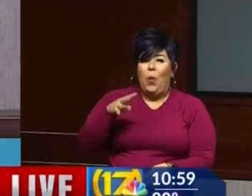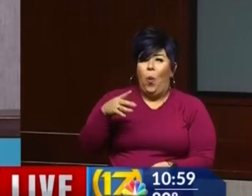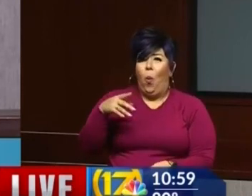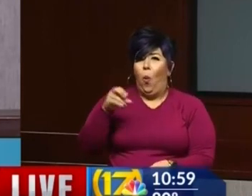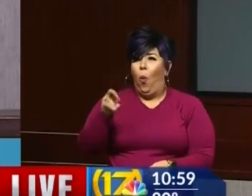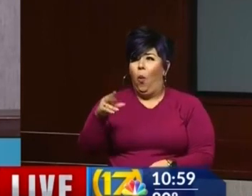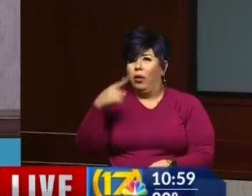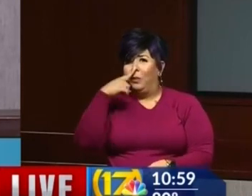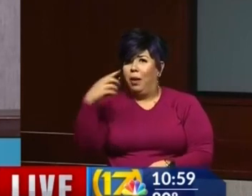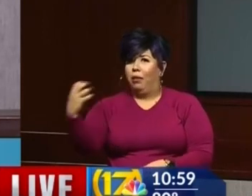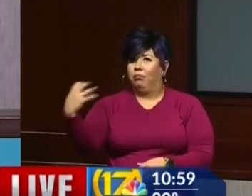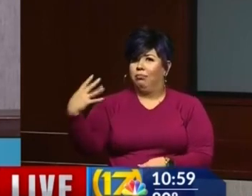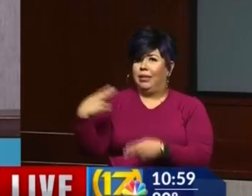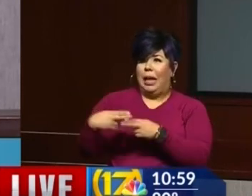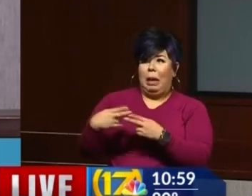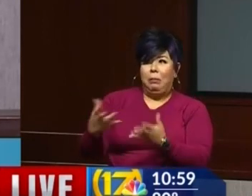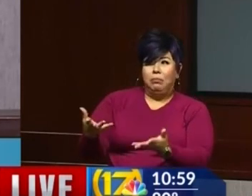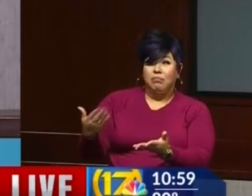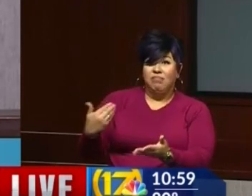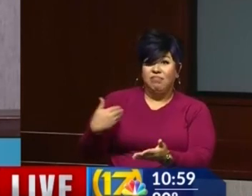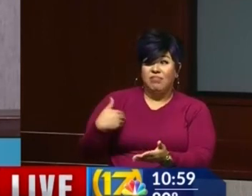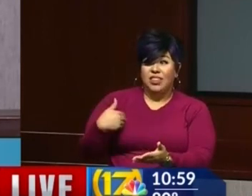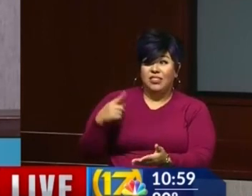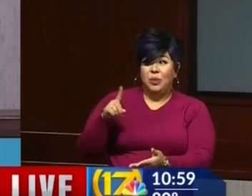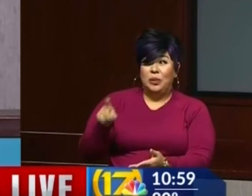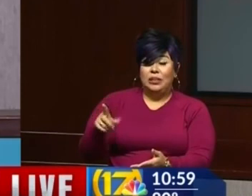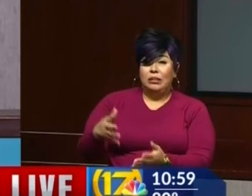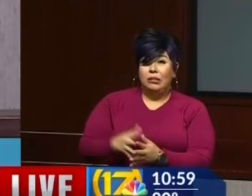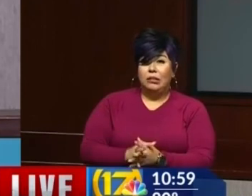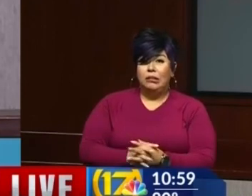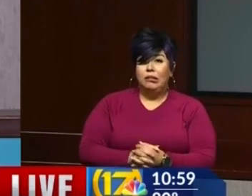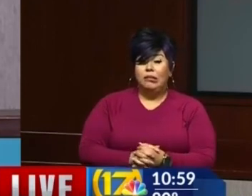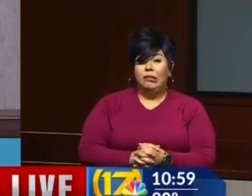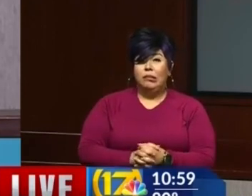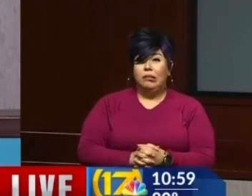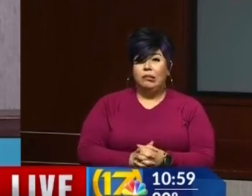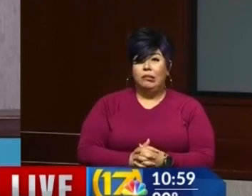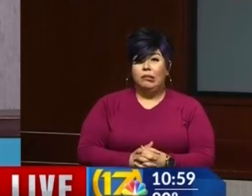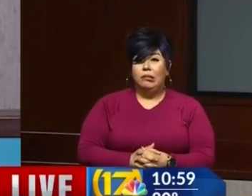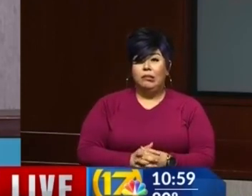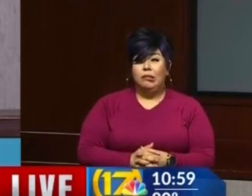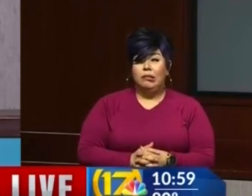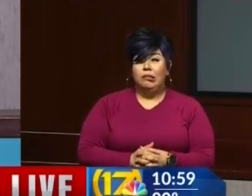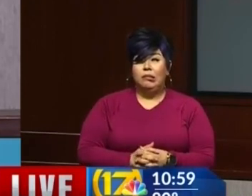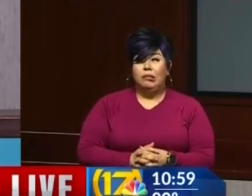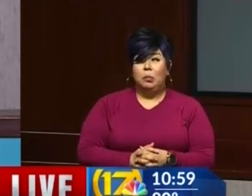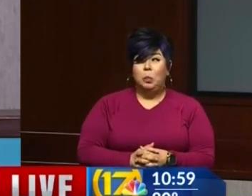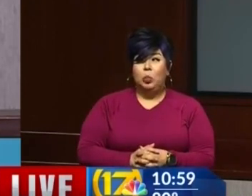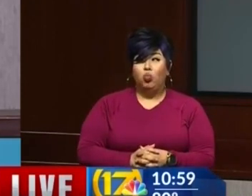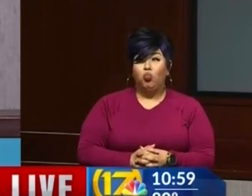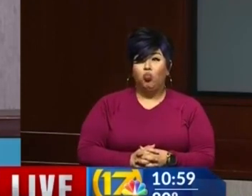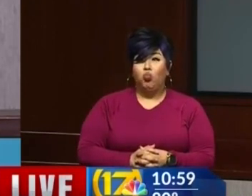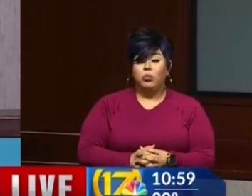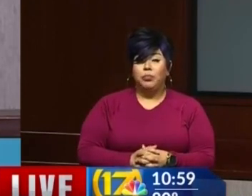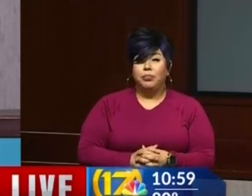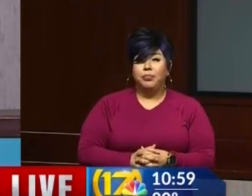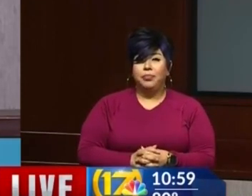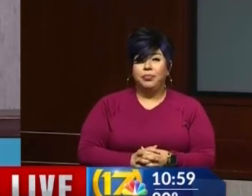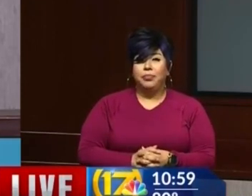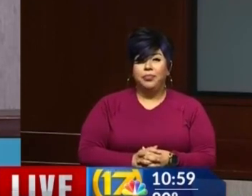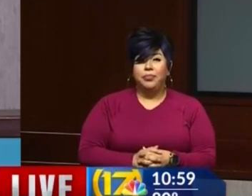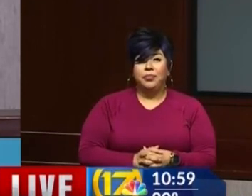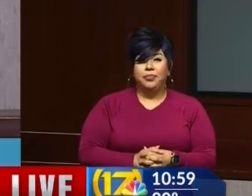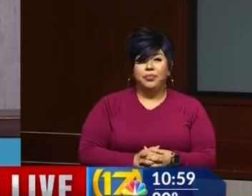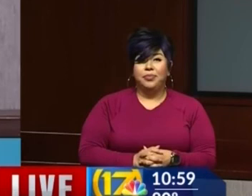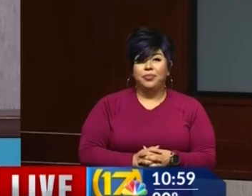just pause for a second and give you a chance to weigh in. You are listening to county officials give us an update on the coronavirus crisis